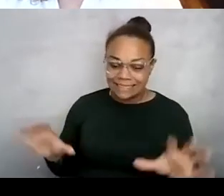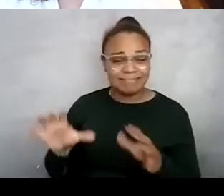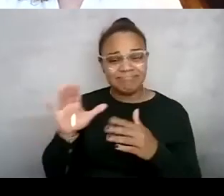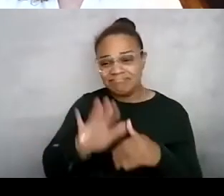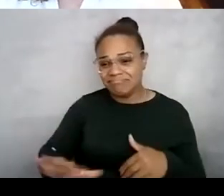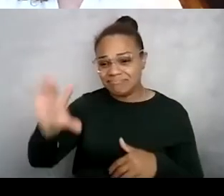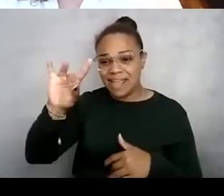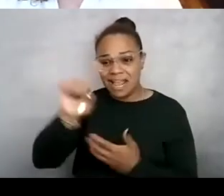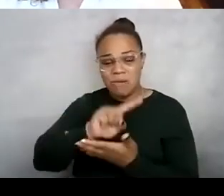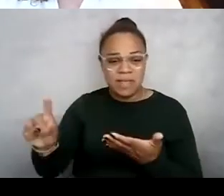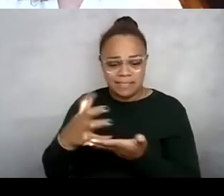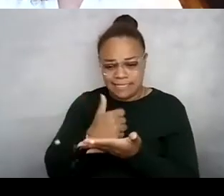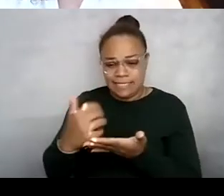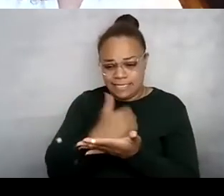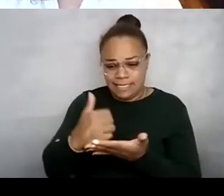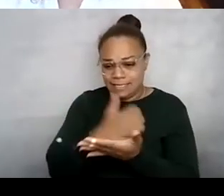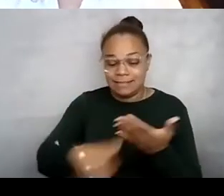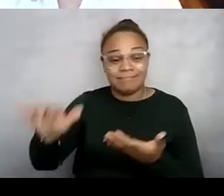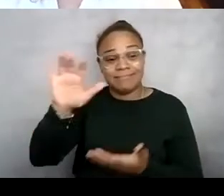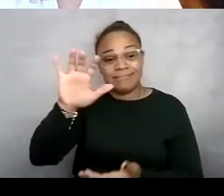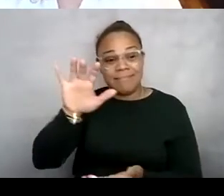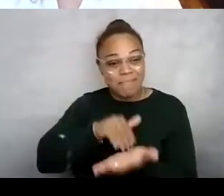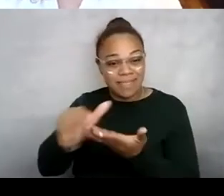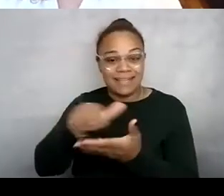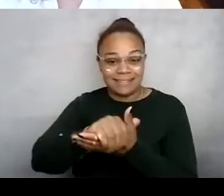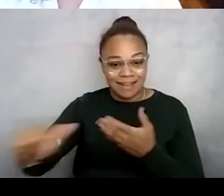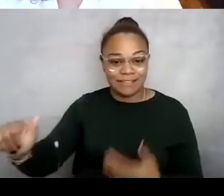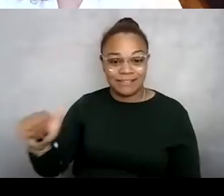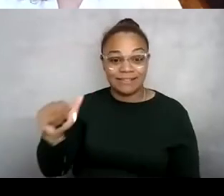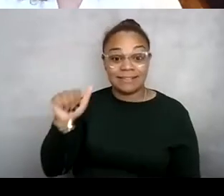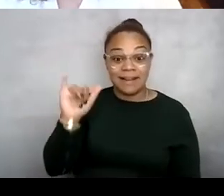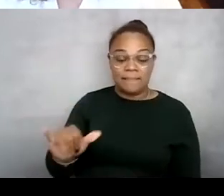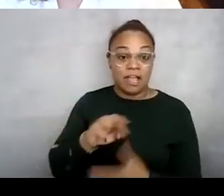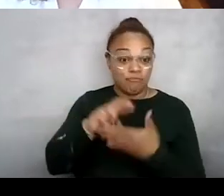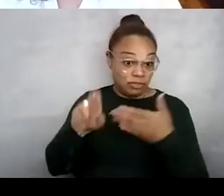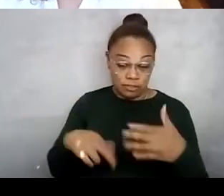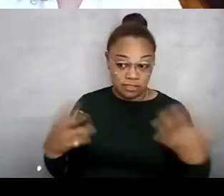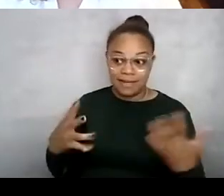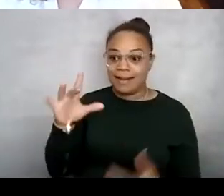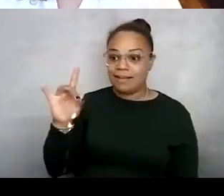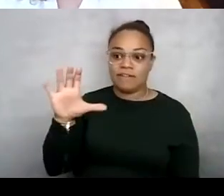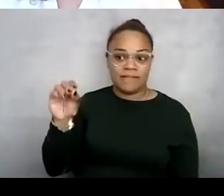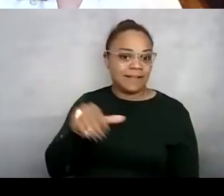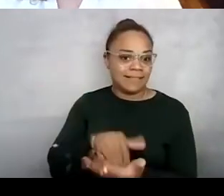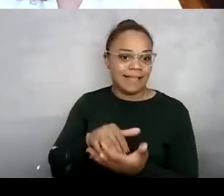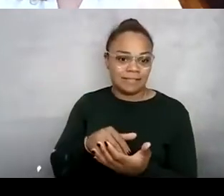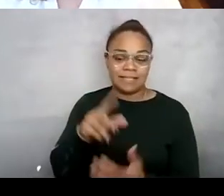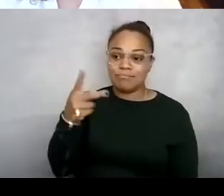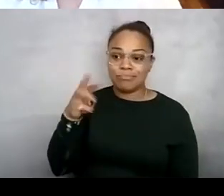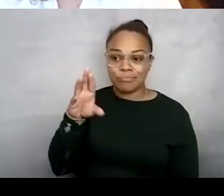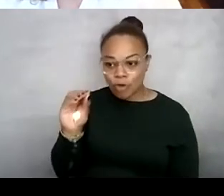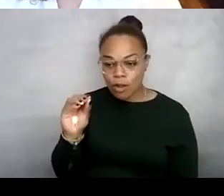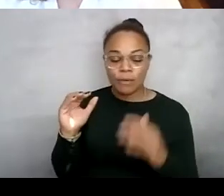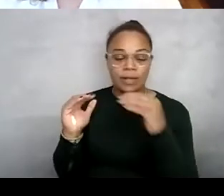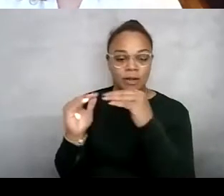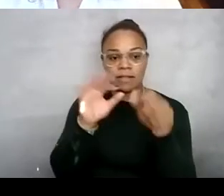million. And those resources let them turn out 850,000 pro-equality voters. You know, and